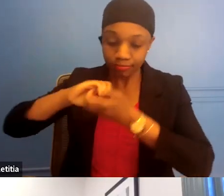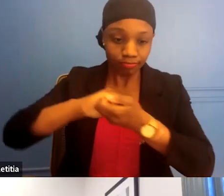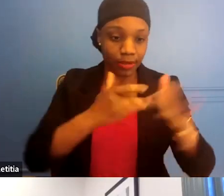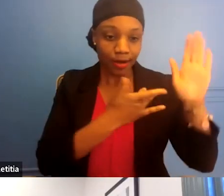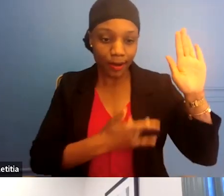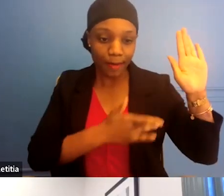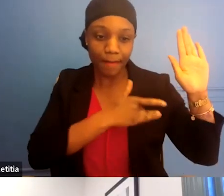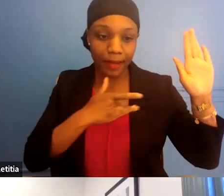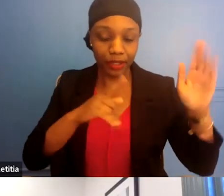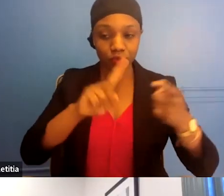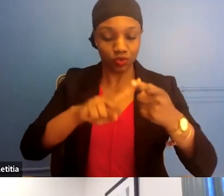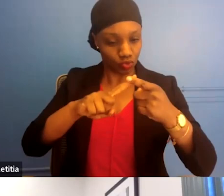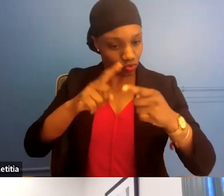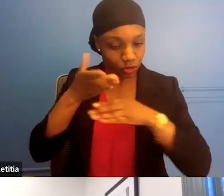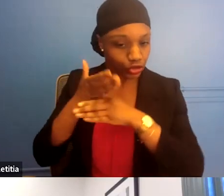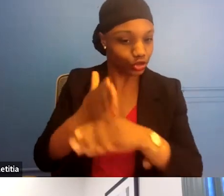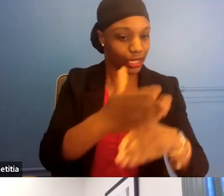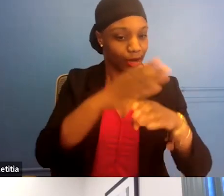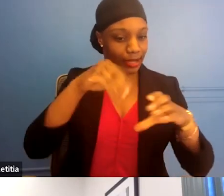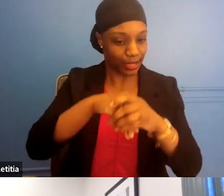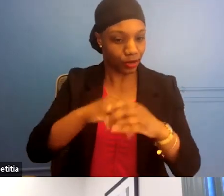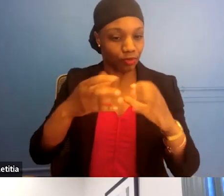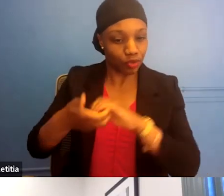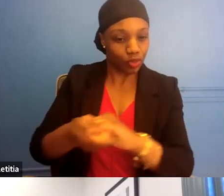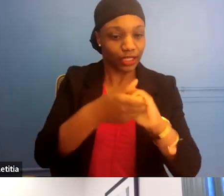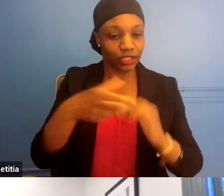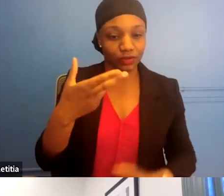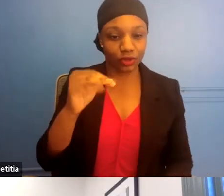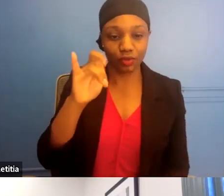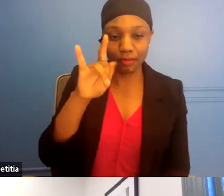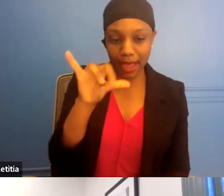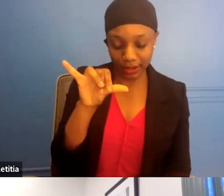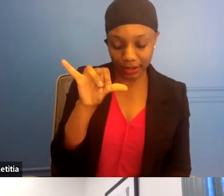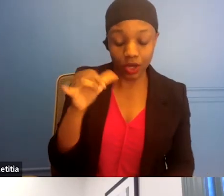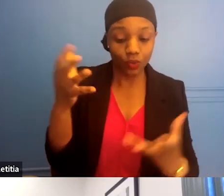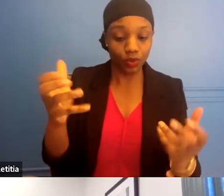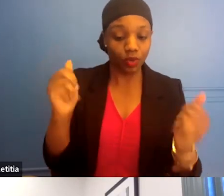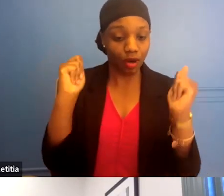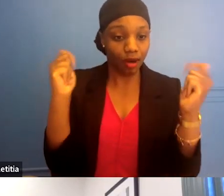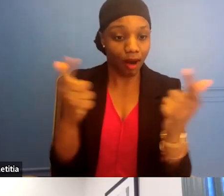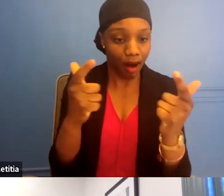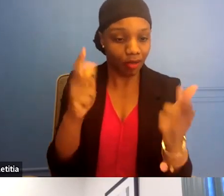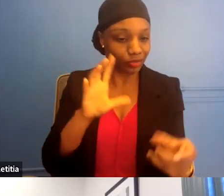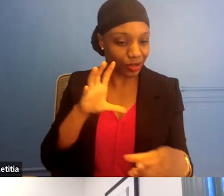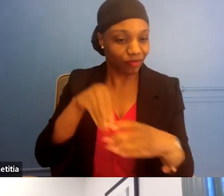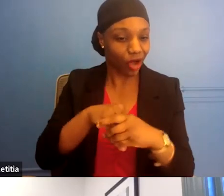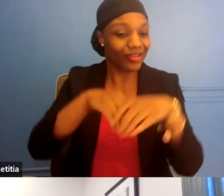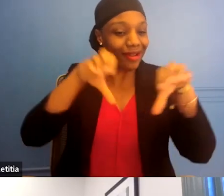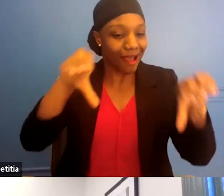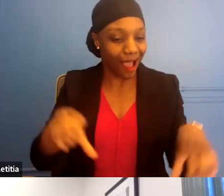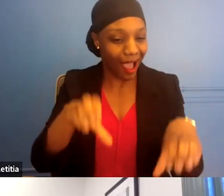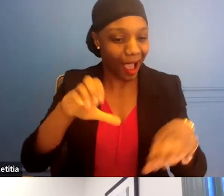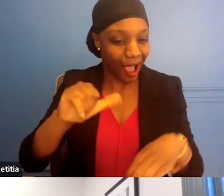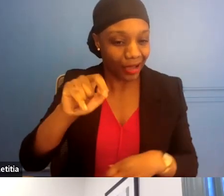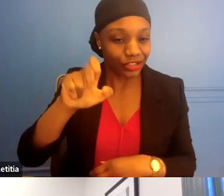as part of our collective humanity. We urge everyone to participate in action steps